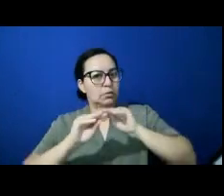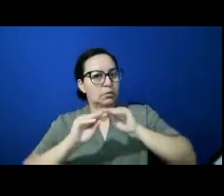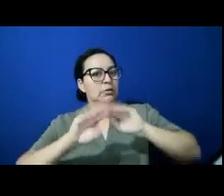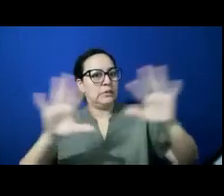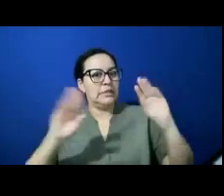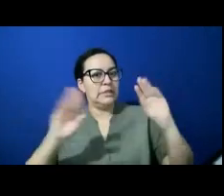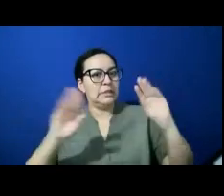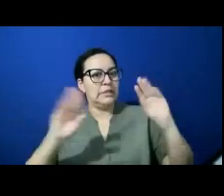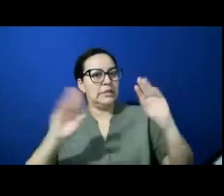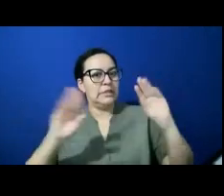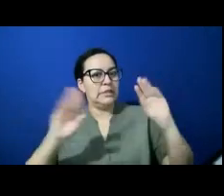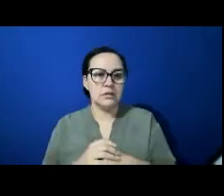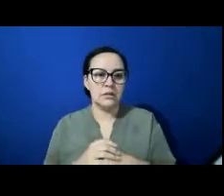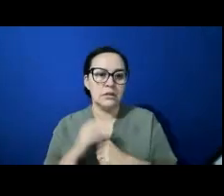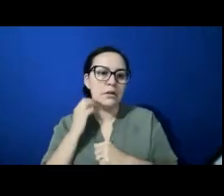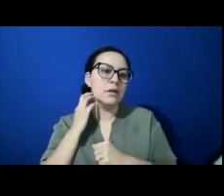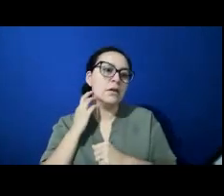Next.